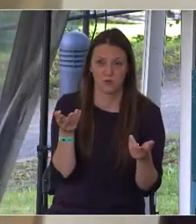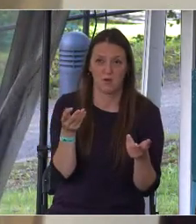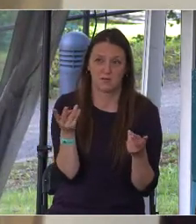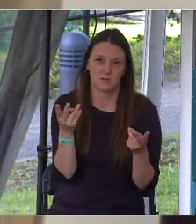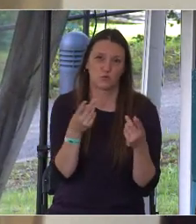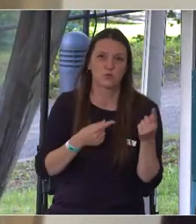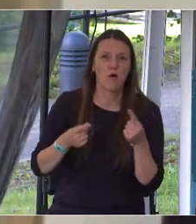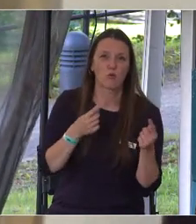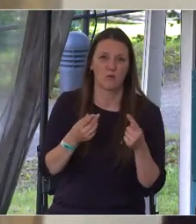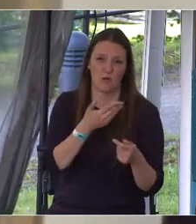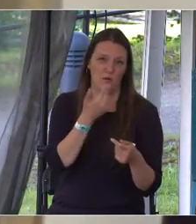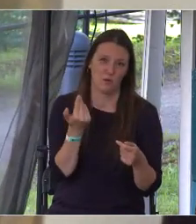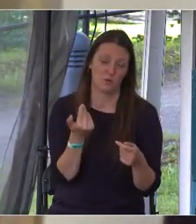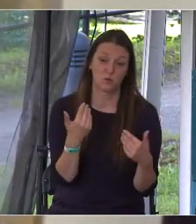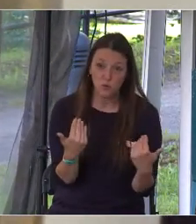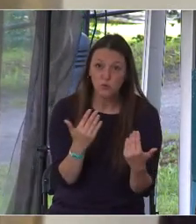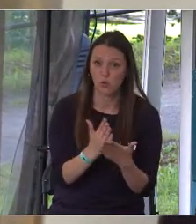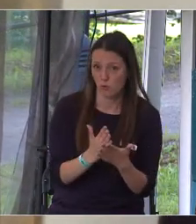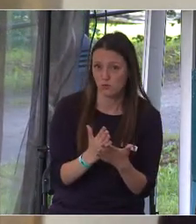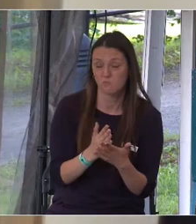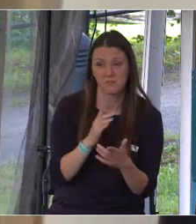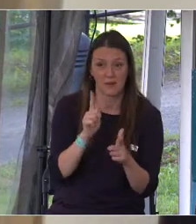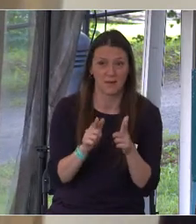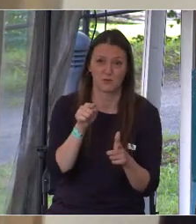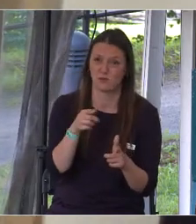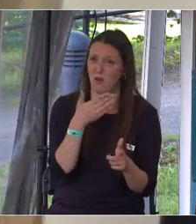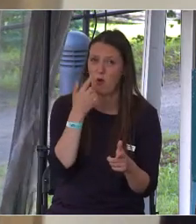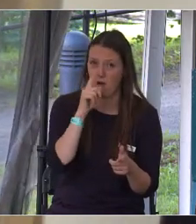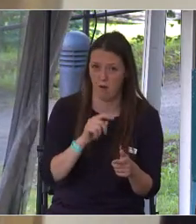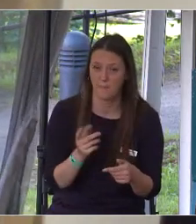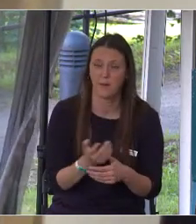before. I think it's important to